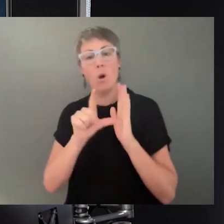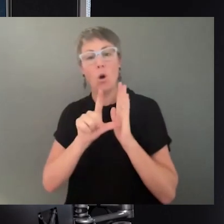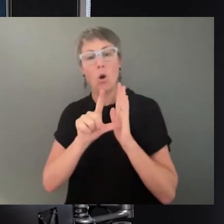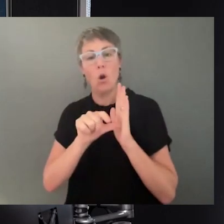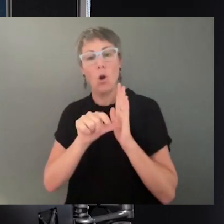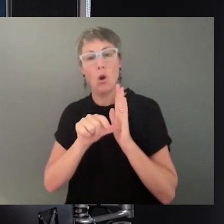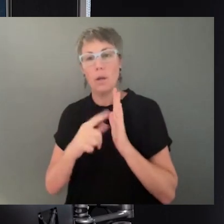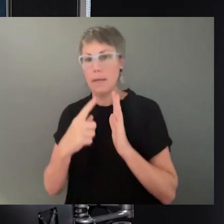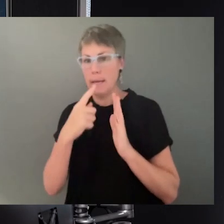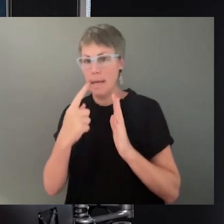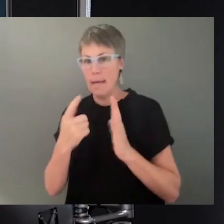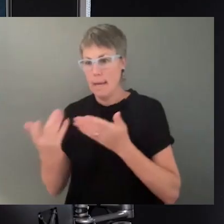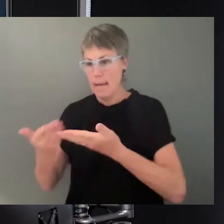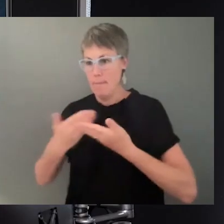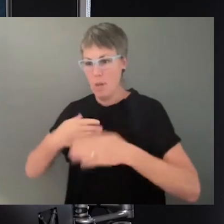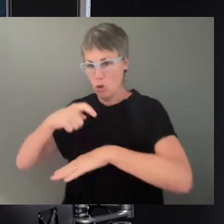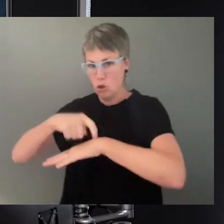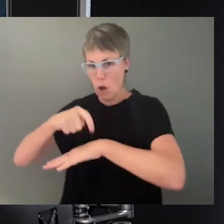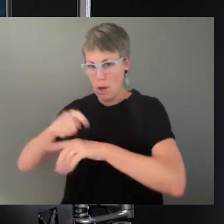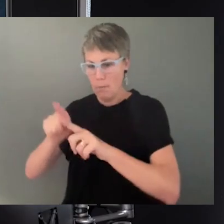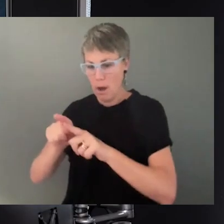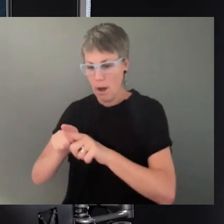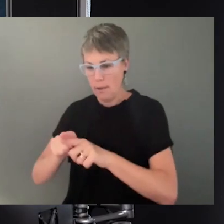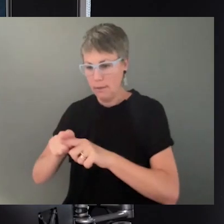clock telling me when to start and when to finish, and what